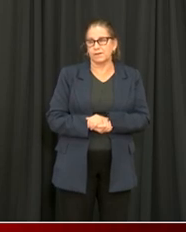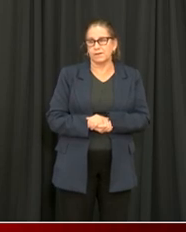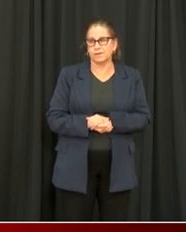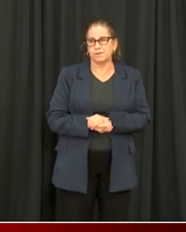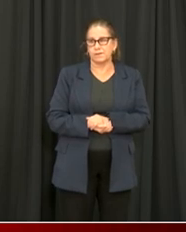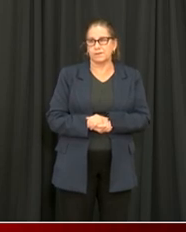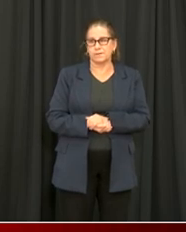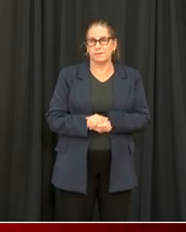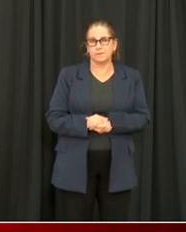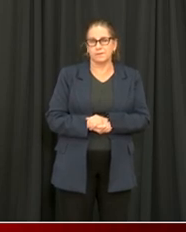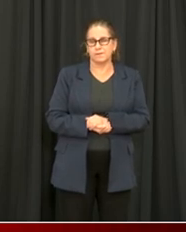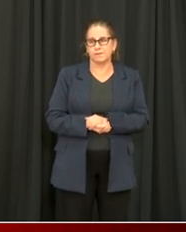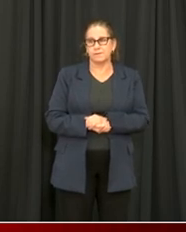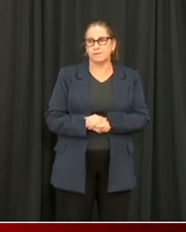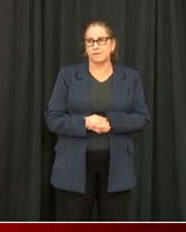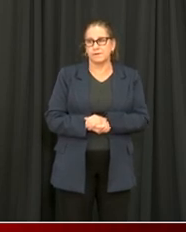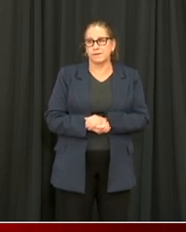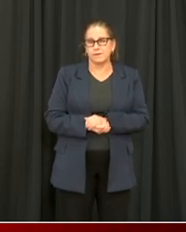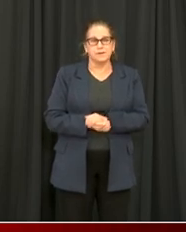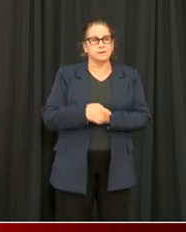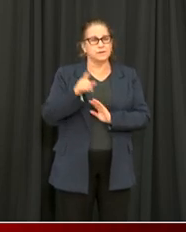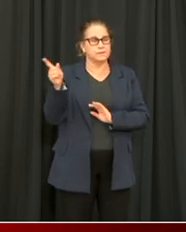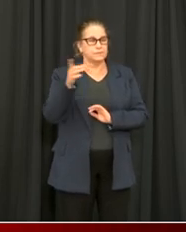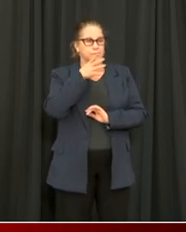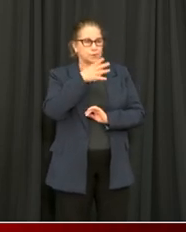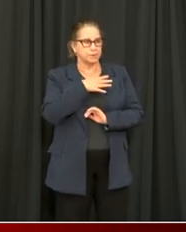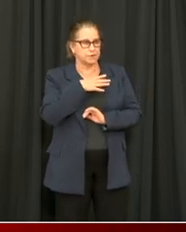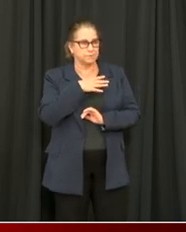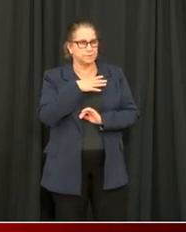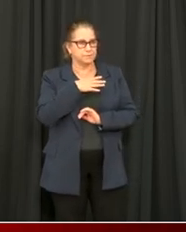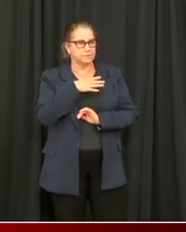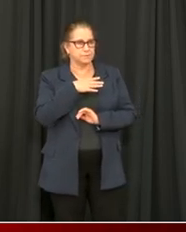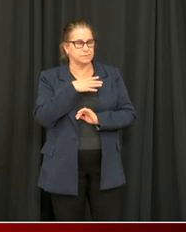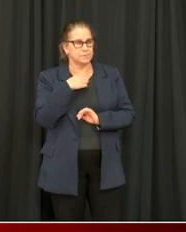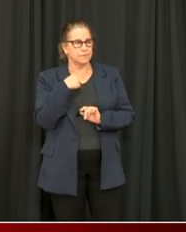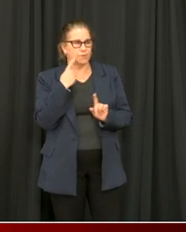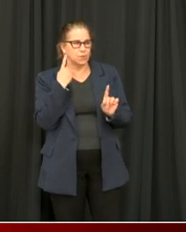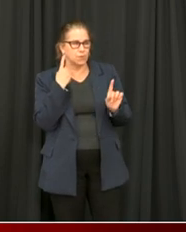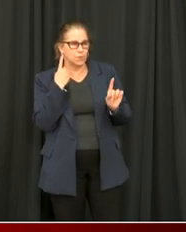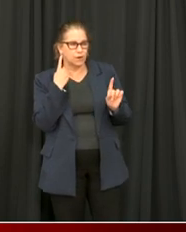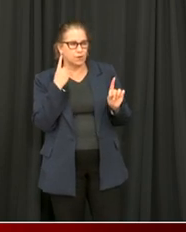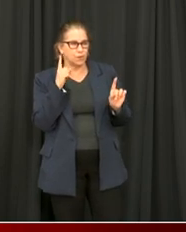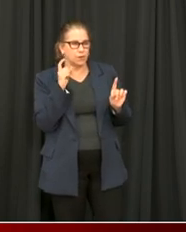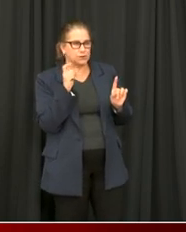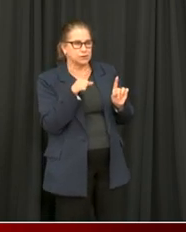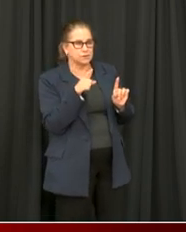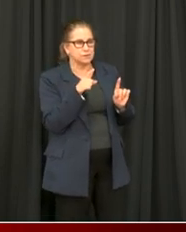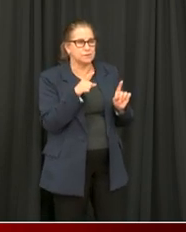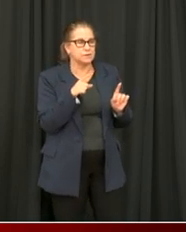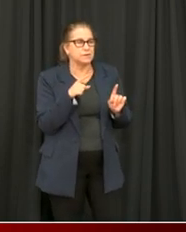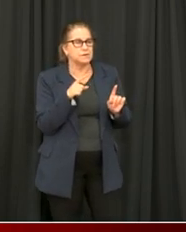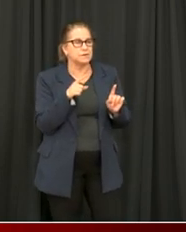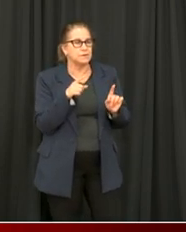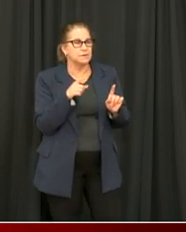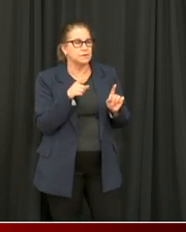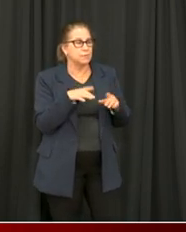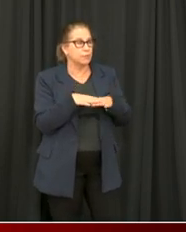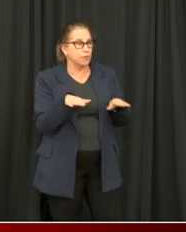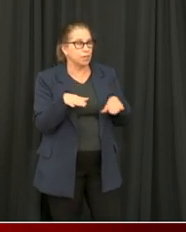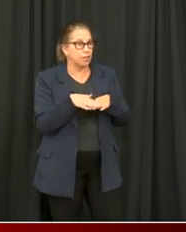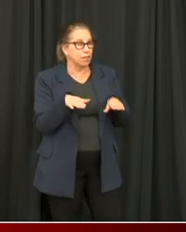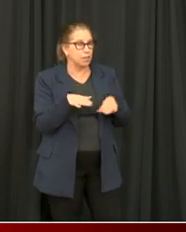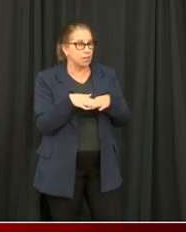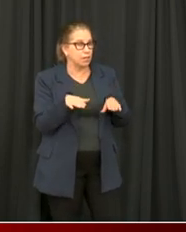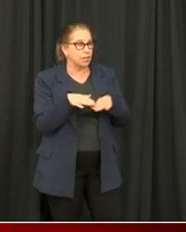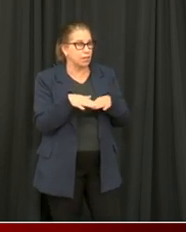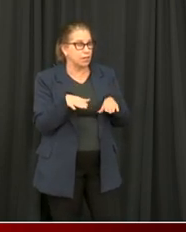Yes. If I can ask a very small question, I saw that pools are included on things that would reopen in phase 2, but then I think you said that it would take